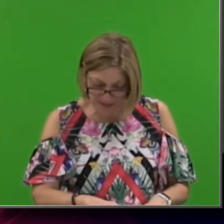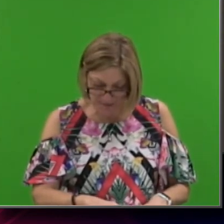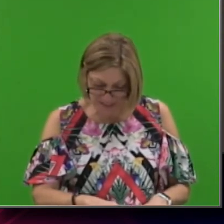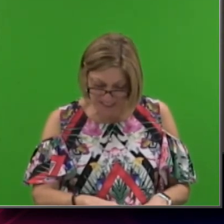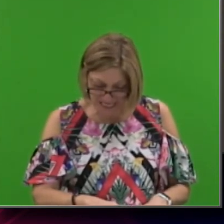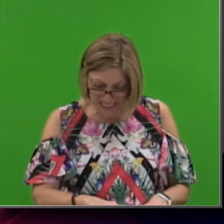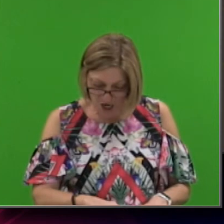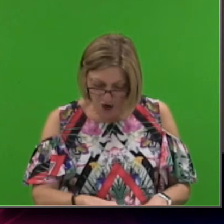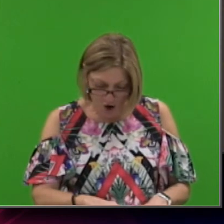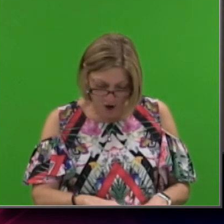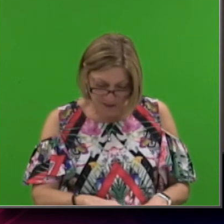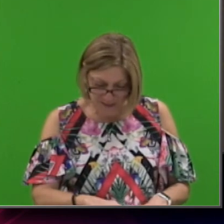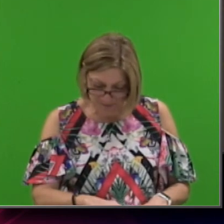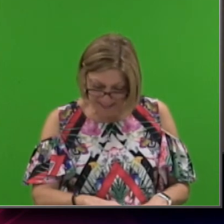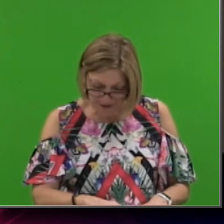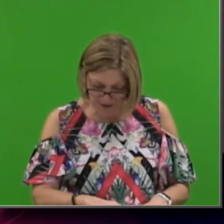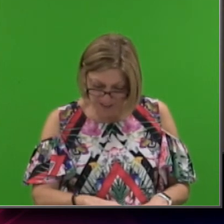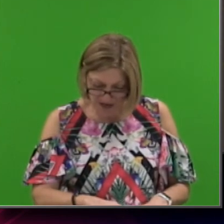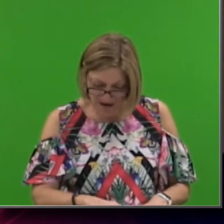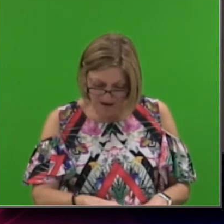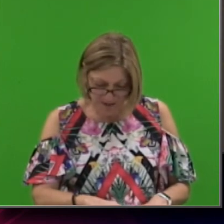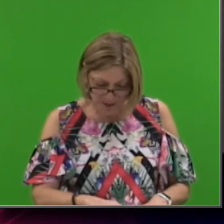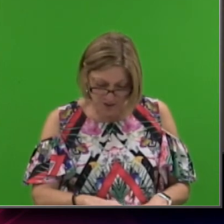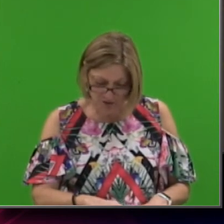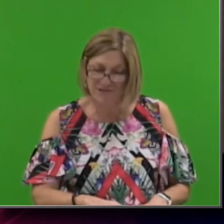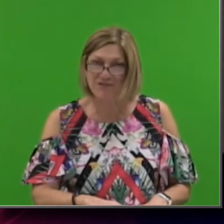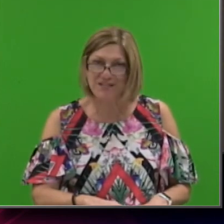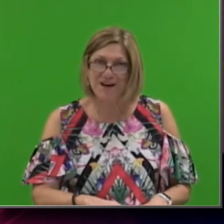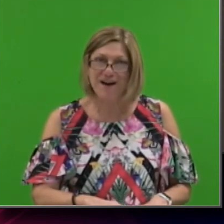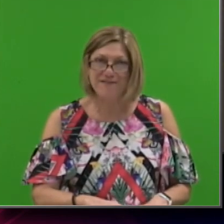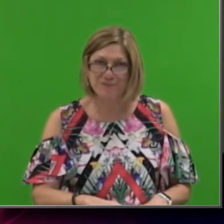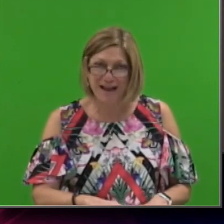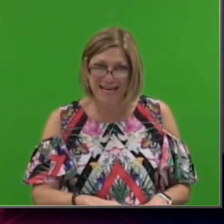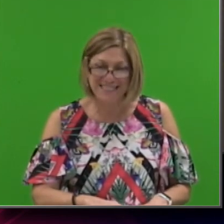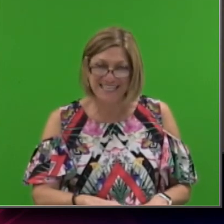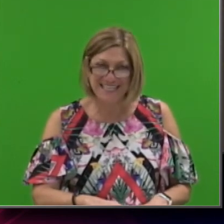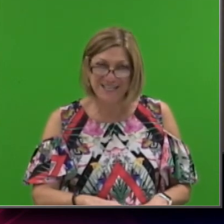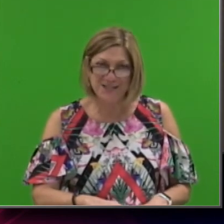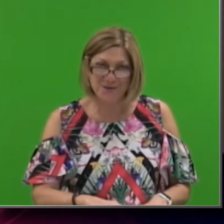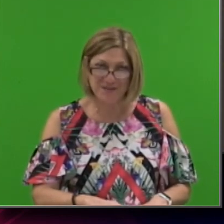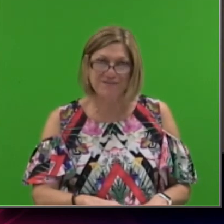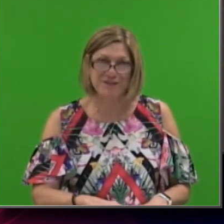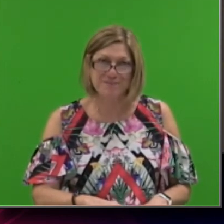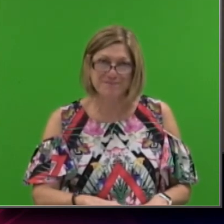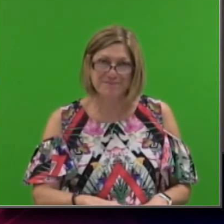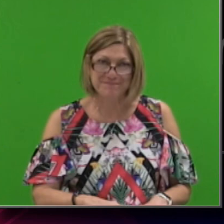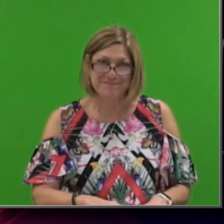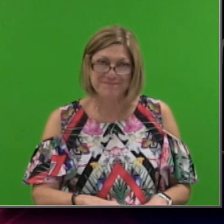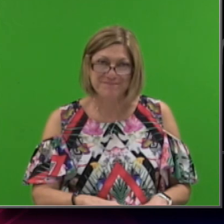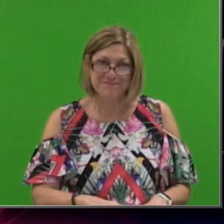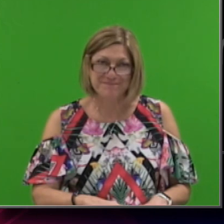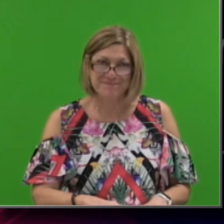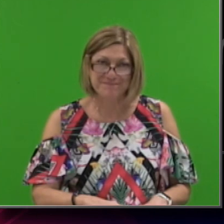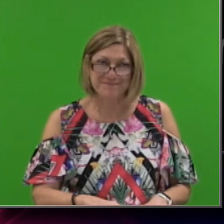some people say all spiders are the children of Arachne the Weaver.